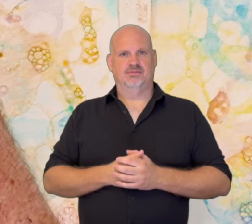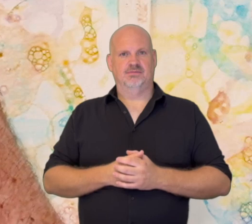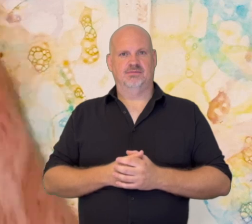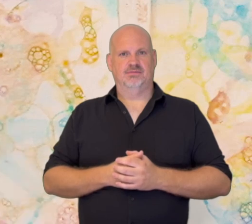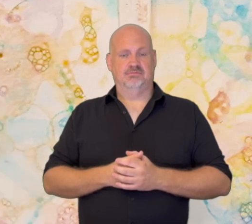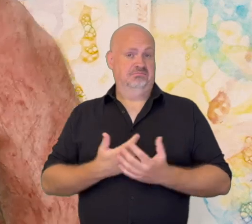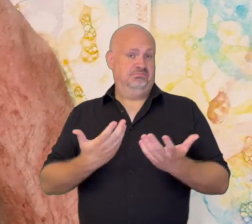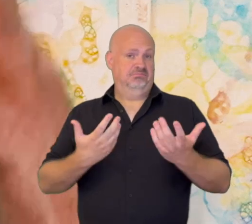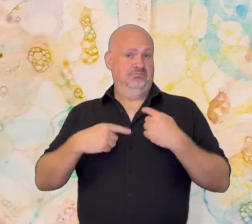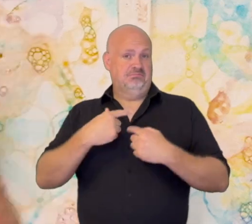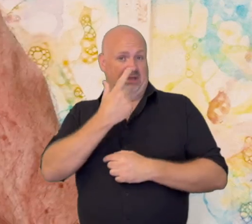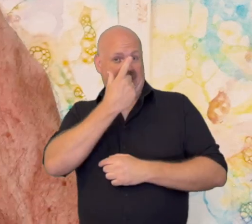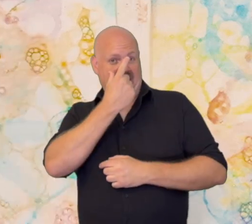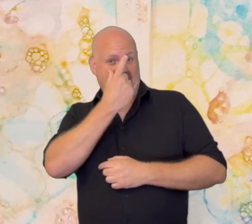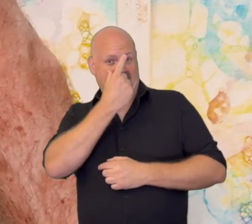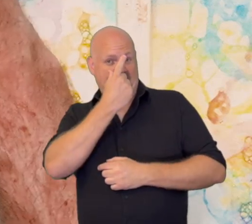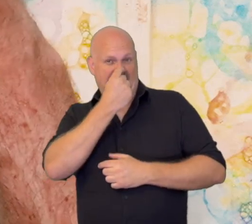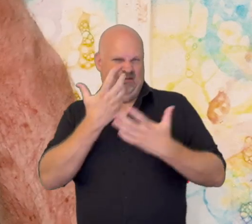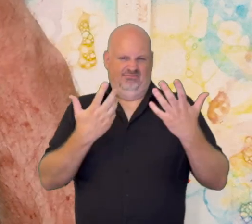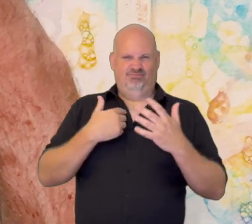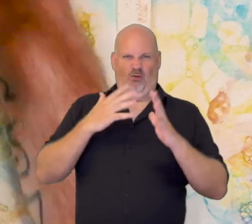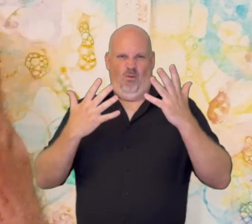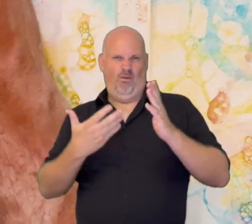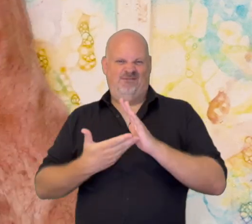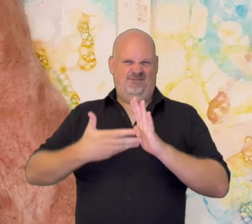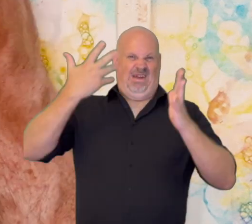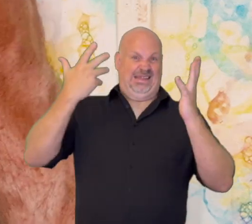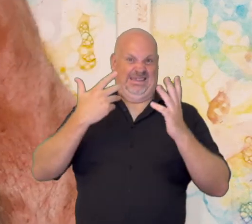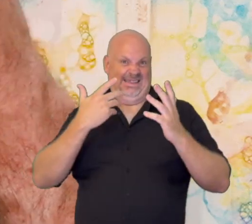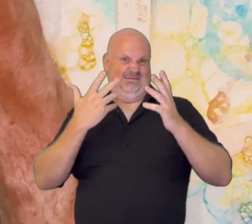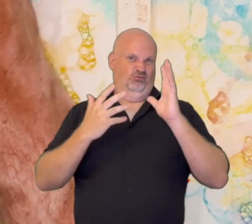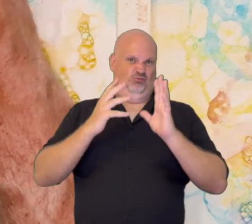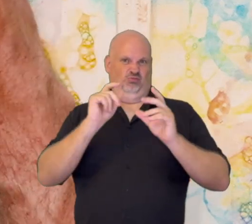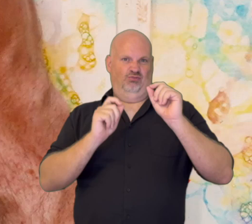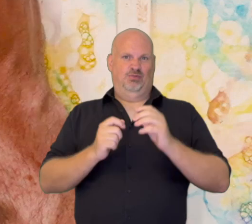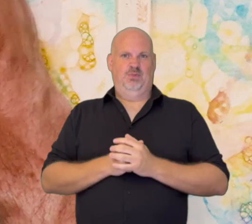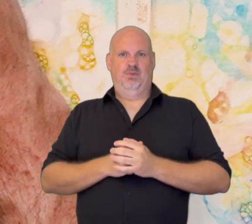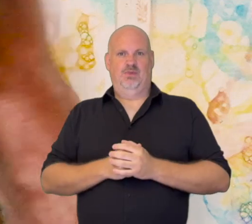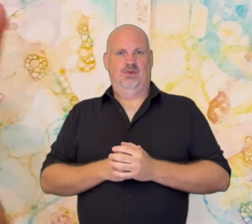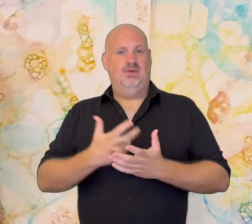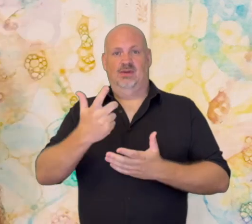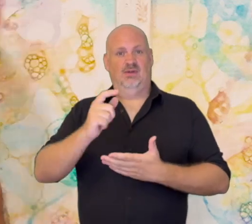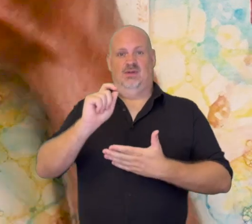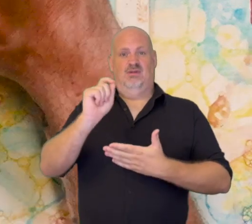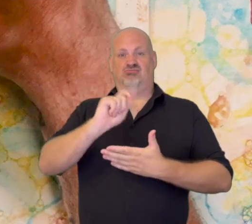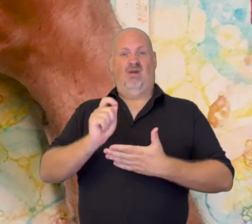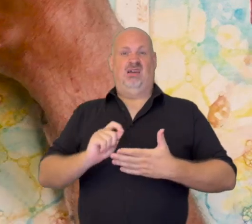and then we can go, I'm going to go a bit fancy with this one, but you can write any way you